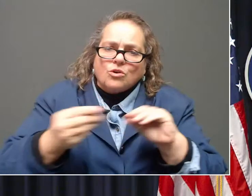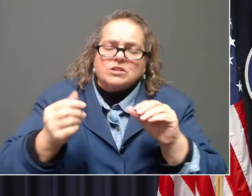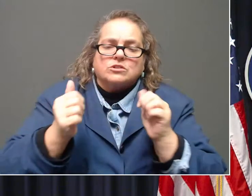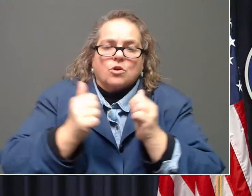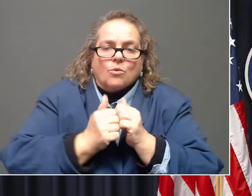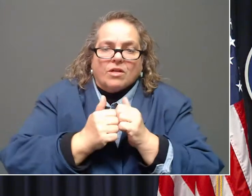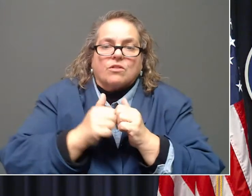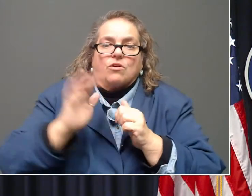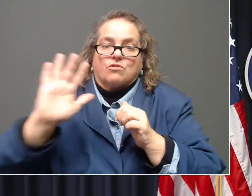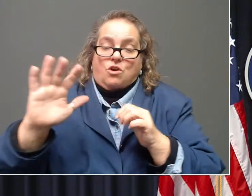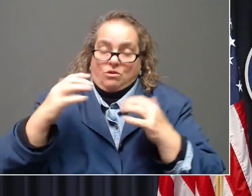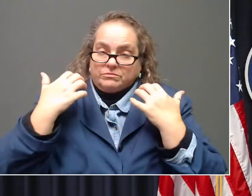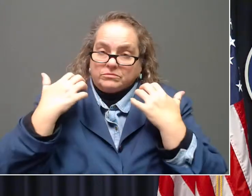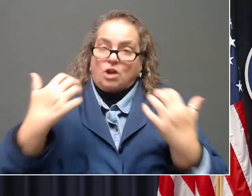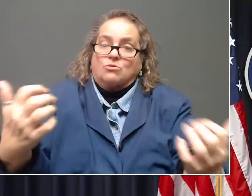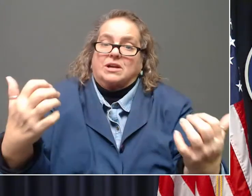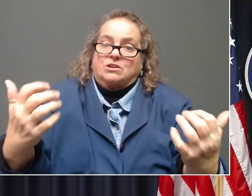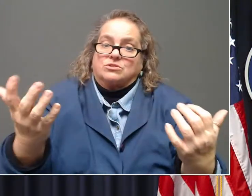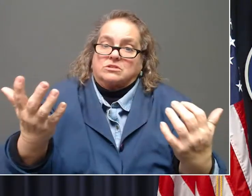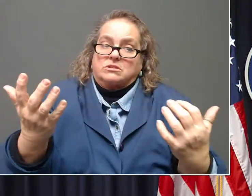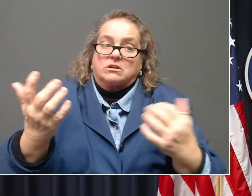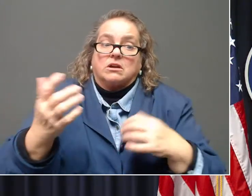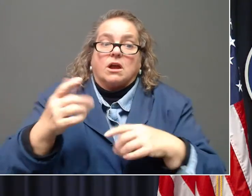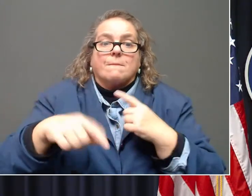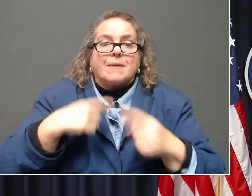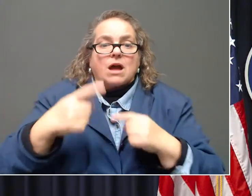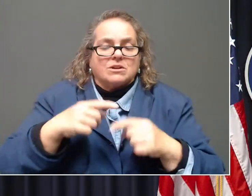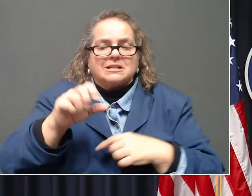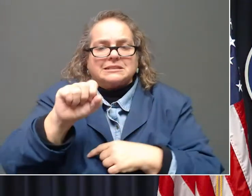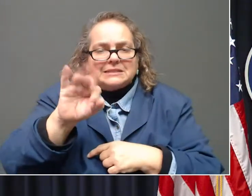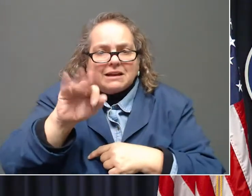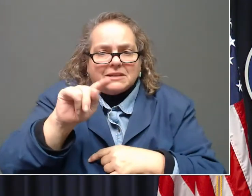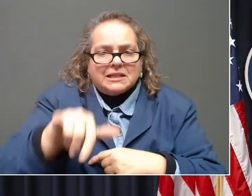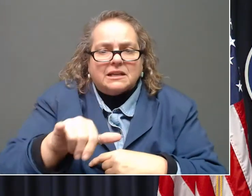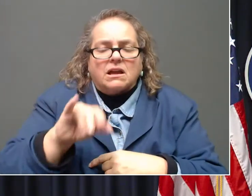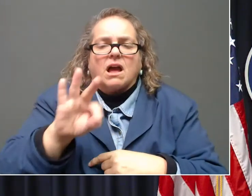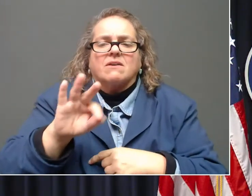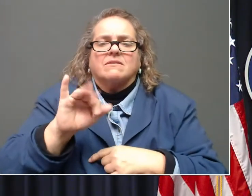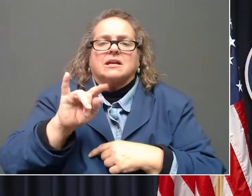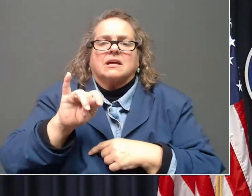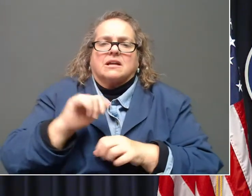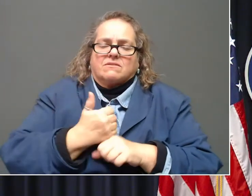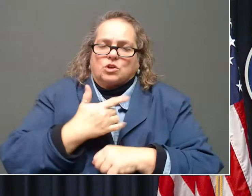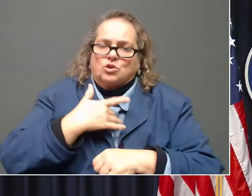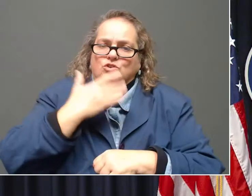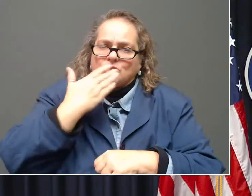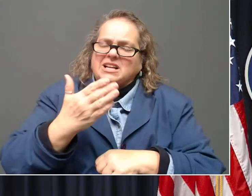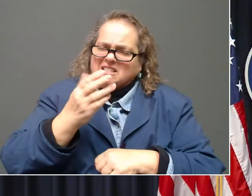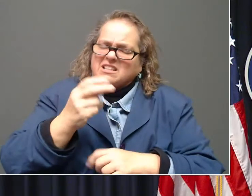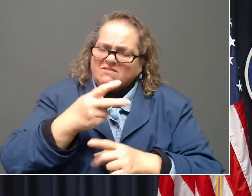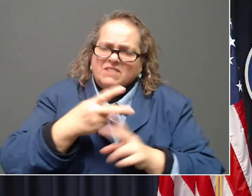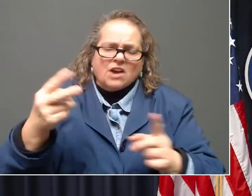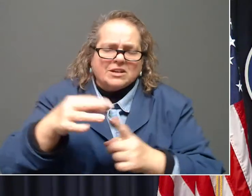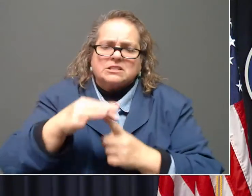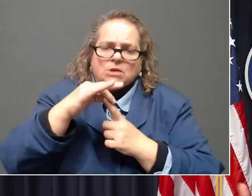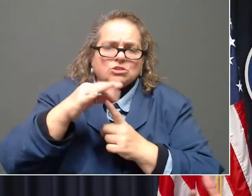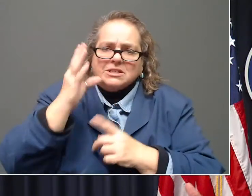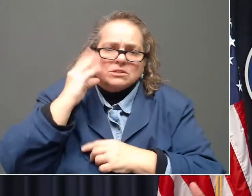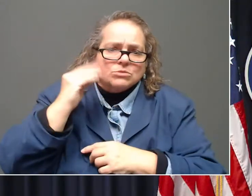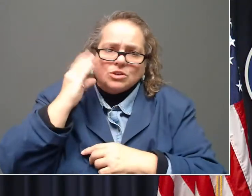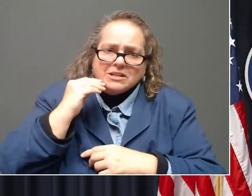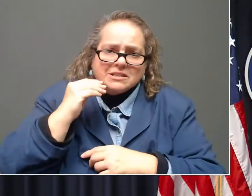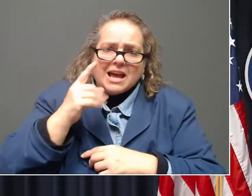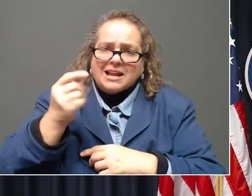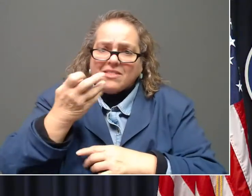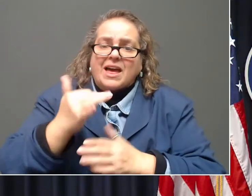their communities, we ask to take the vaccine so that they can be a real life example and to share with their community that